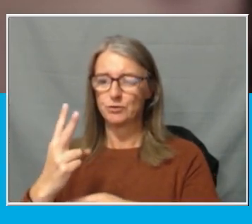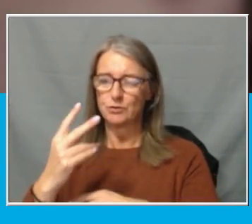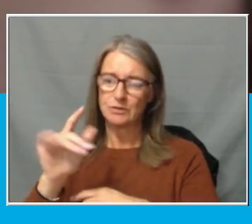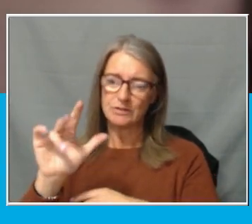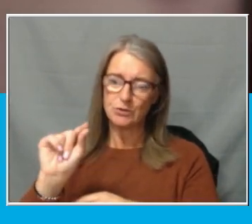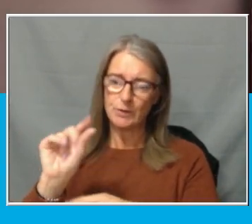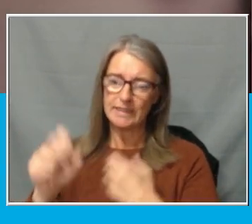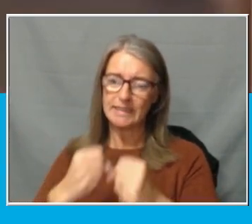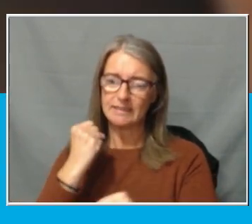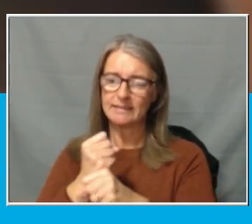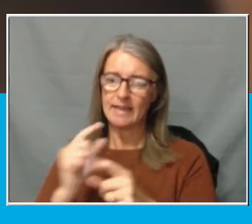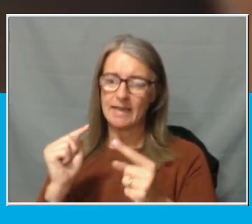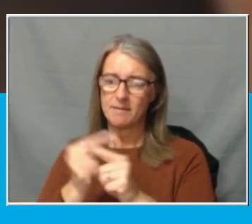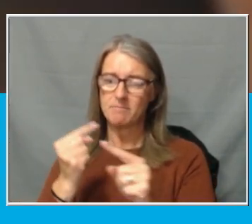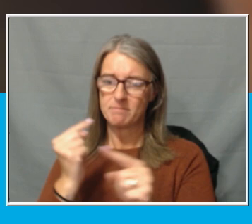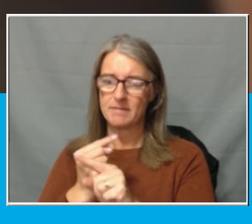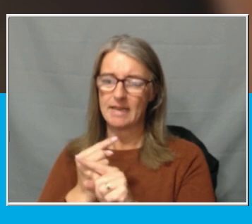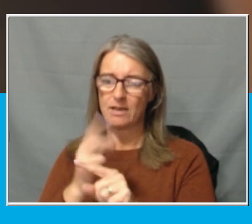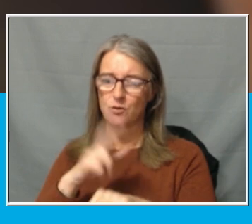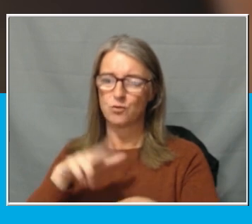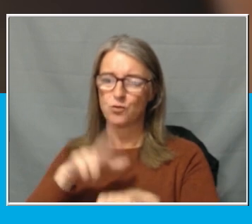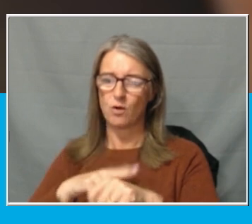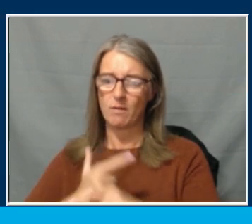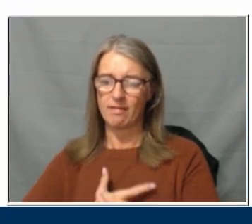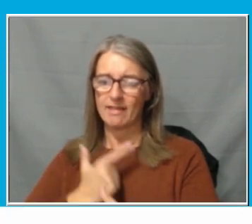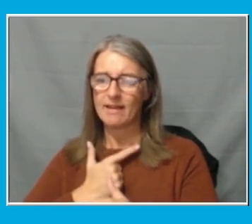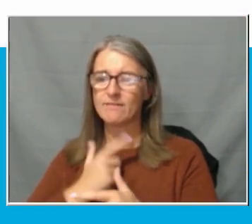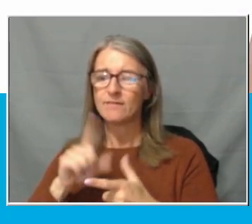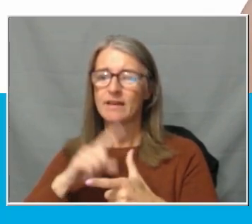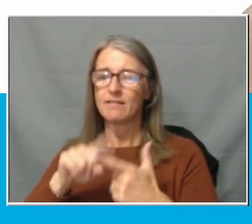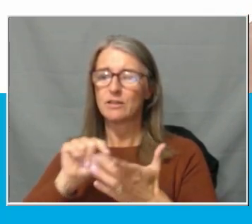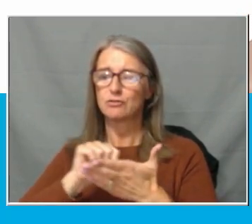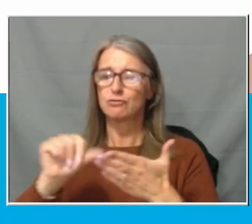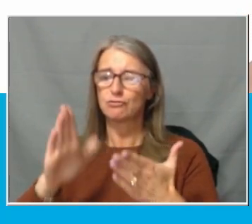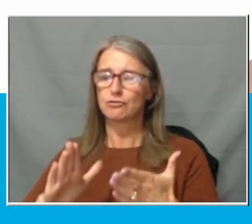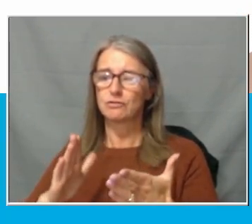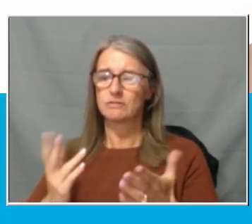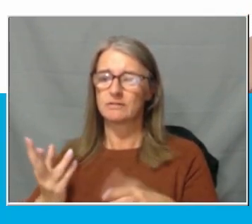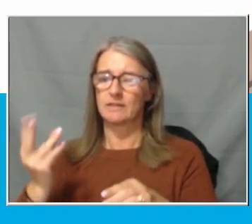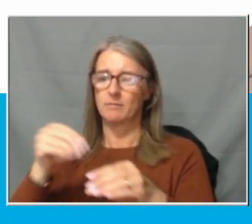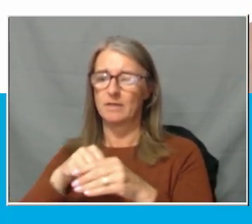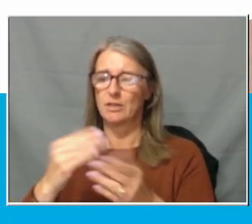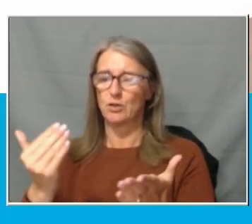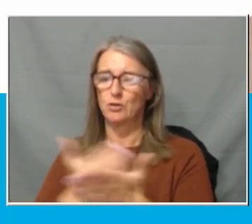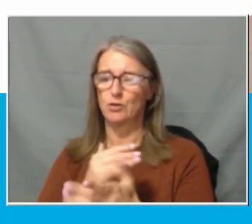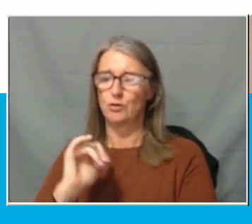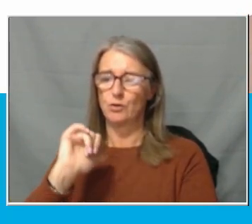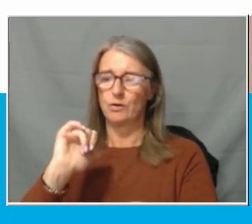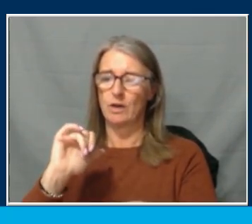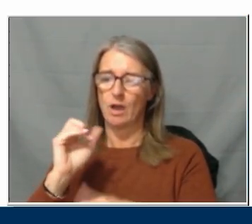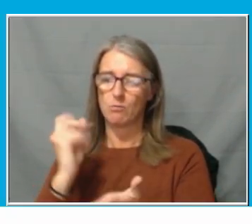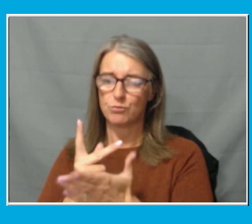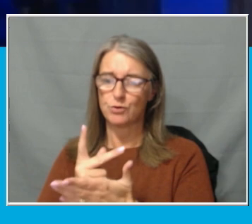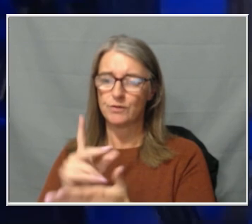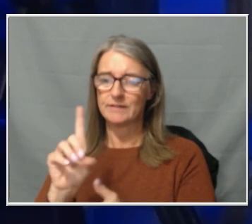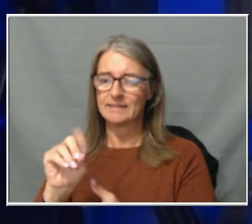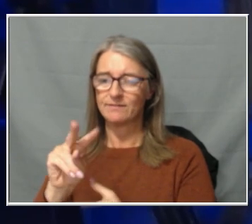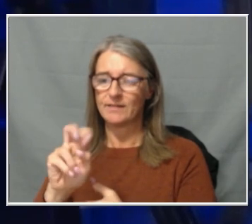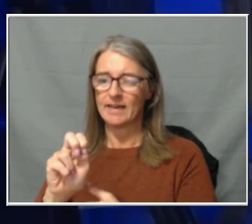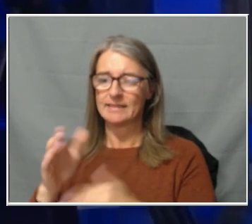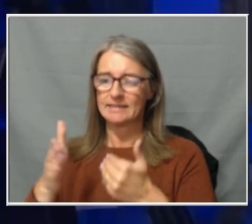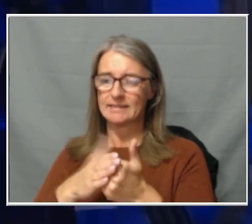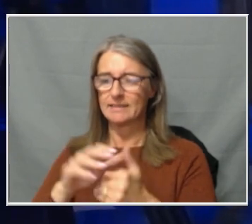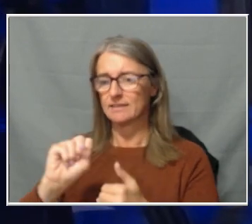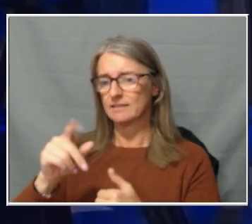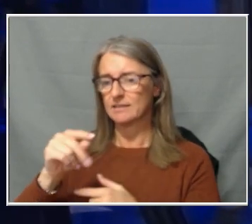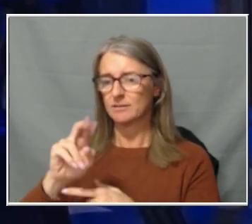pain kept David Conway from a normal life. Then surgeons implanted a newly approved device next to his spine. I'm Jessica